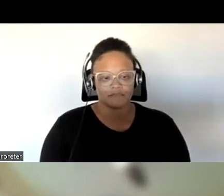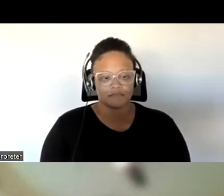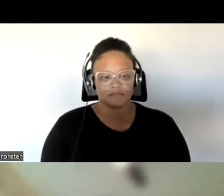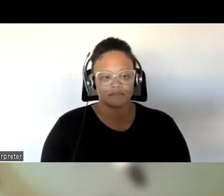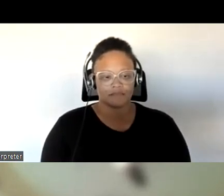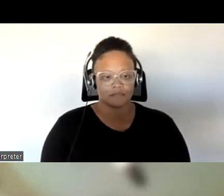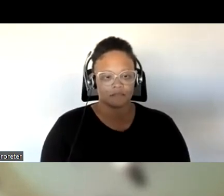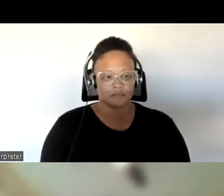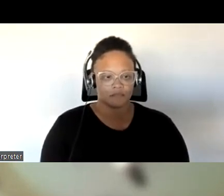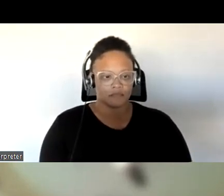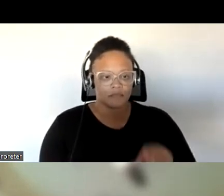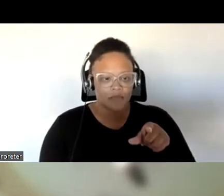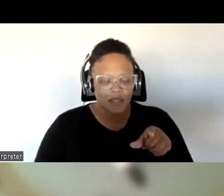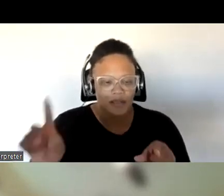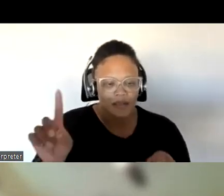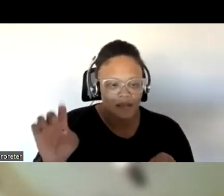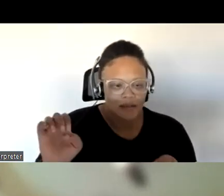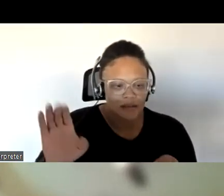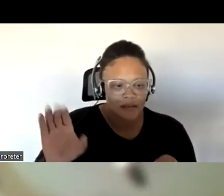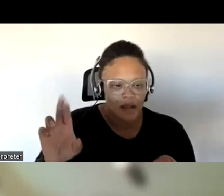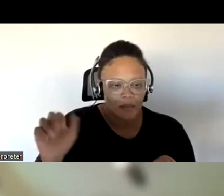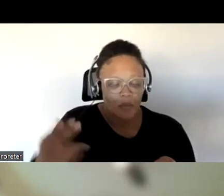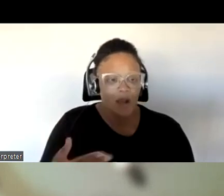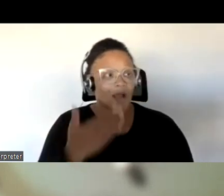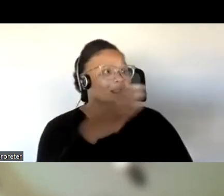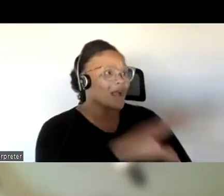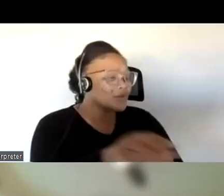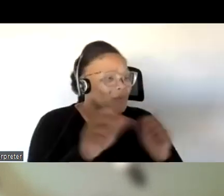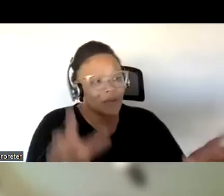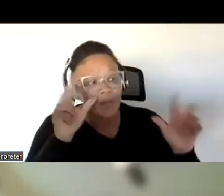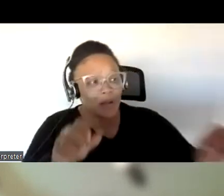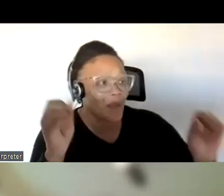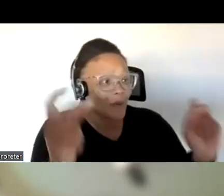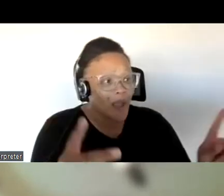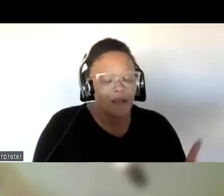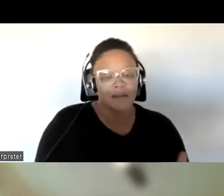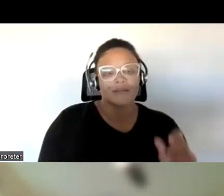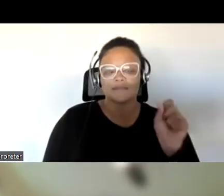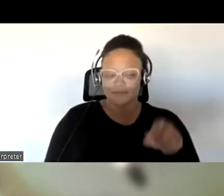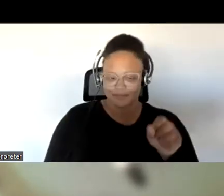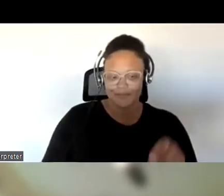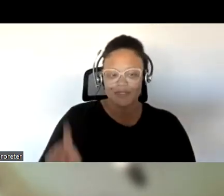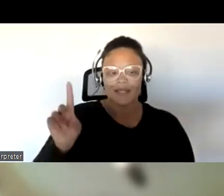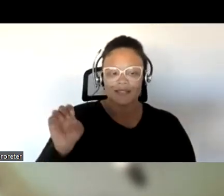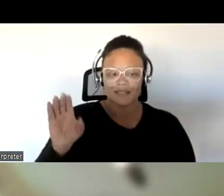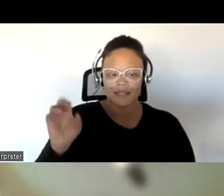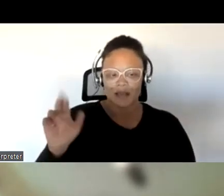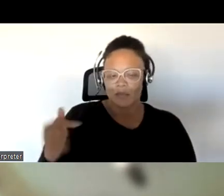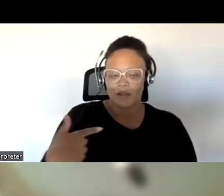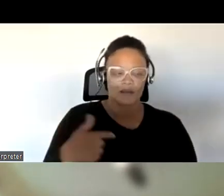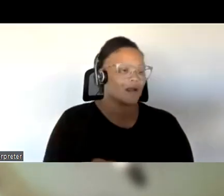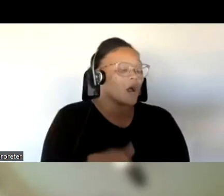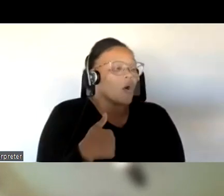Afternoon, can you hear me okay? Yes, Deborah. And I have to apologize. I had to run out. There's so much going on, but this is